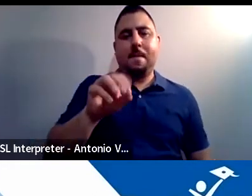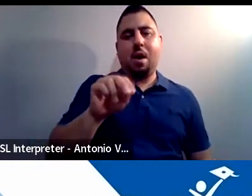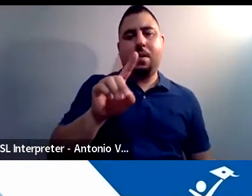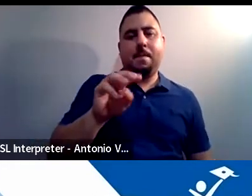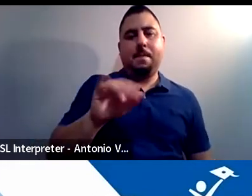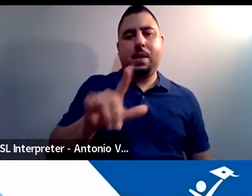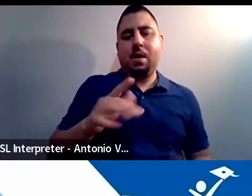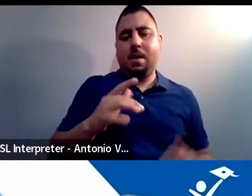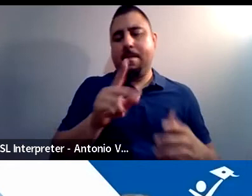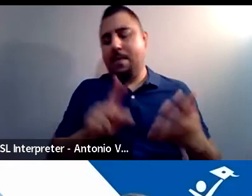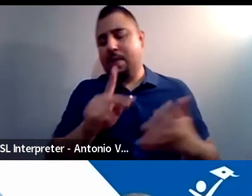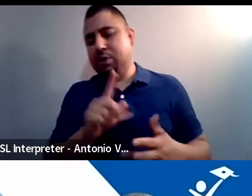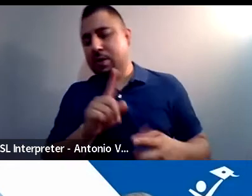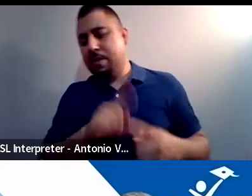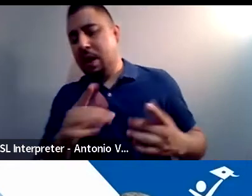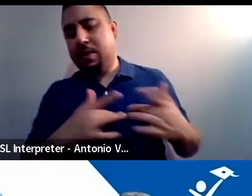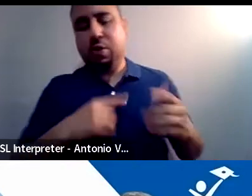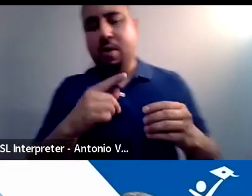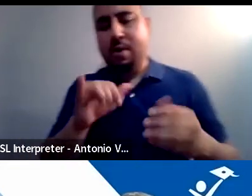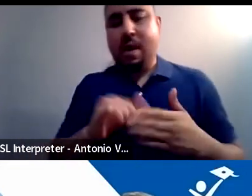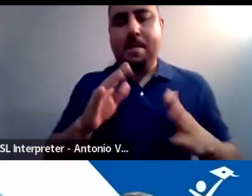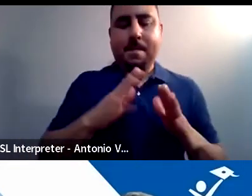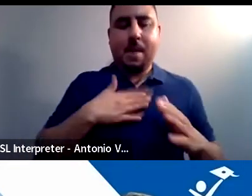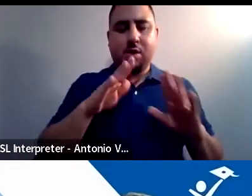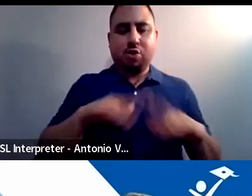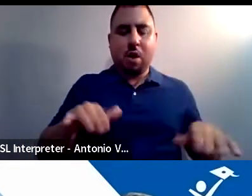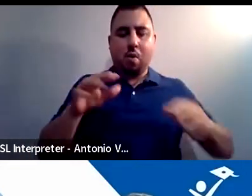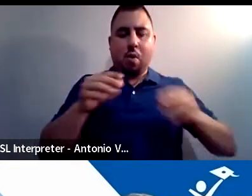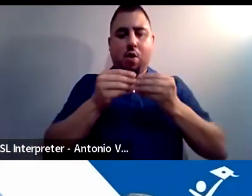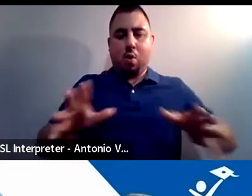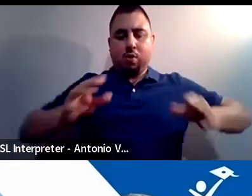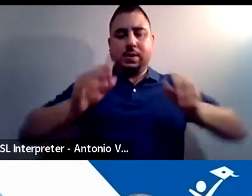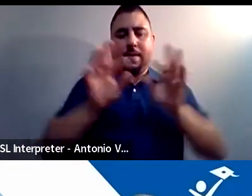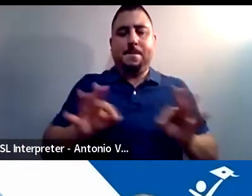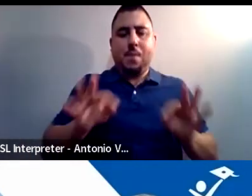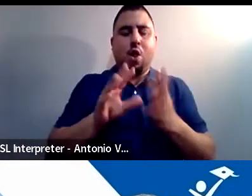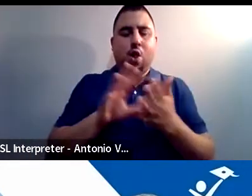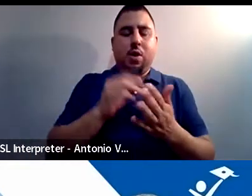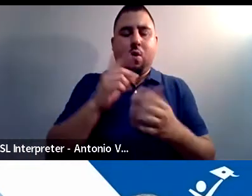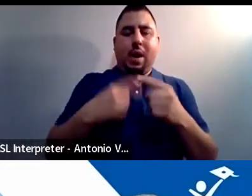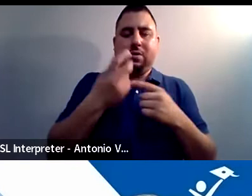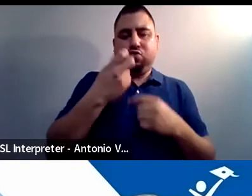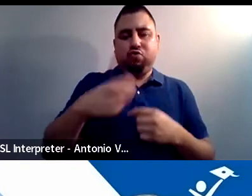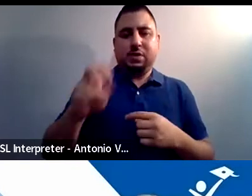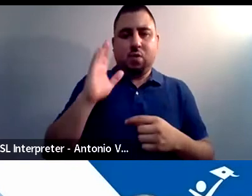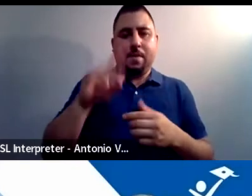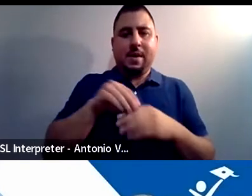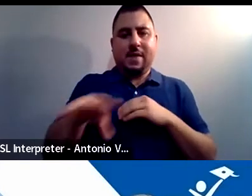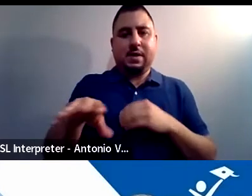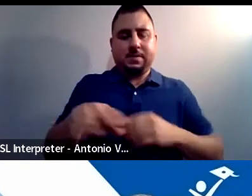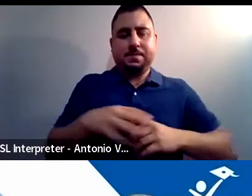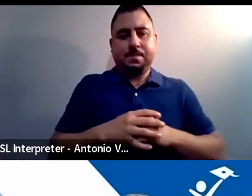I'm concerned that my child will lose in an important learning and be affected